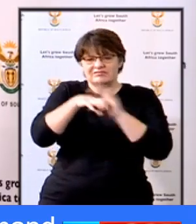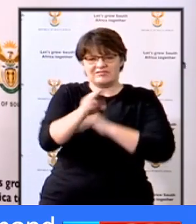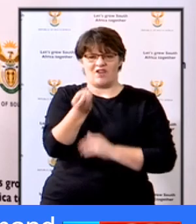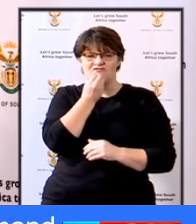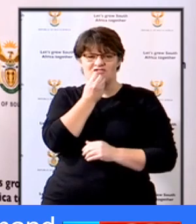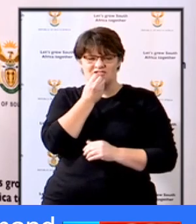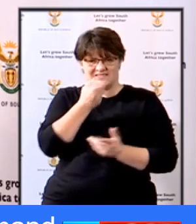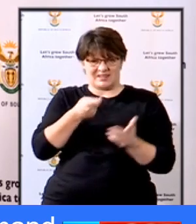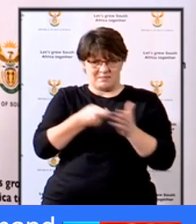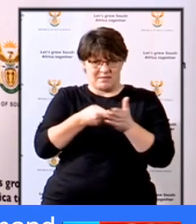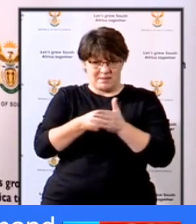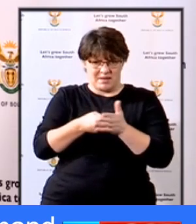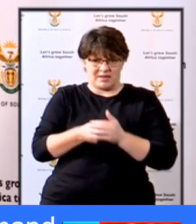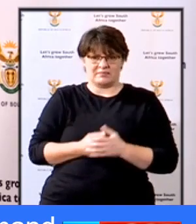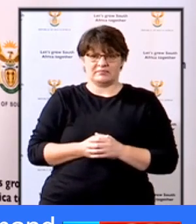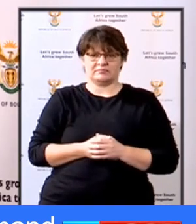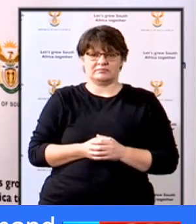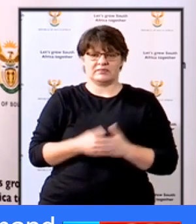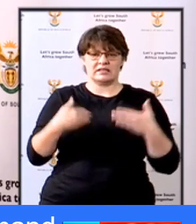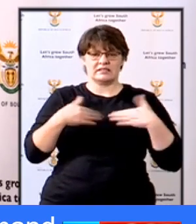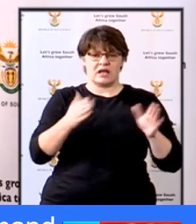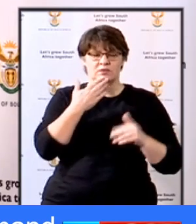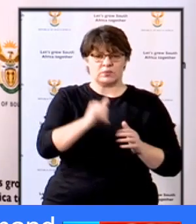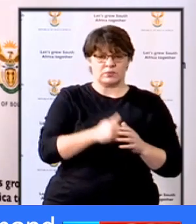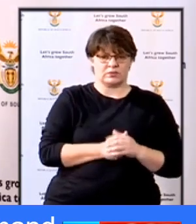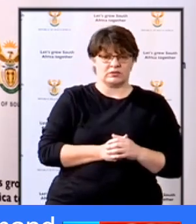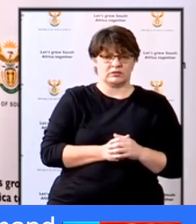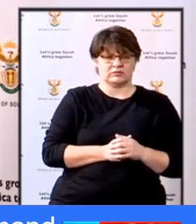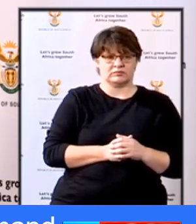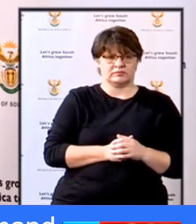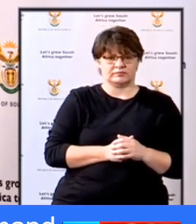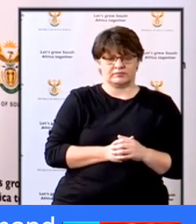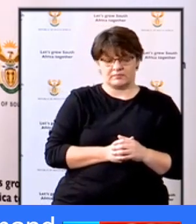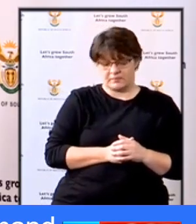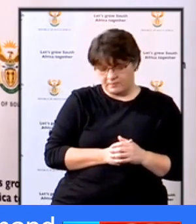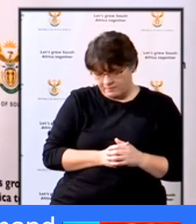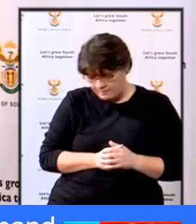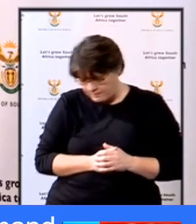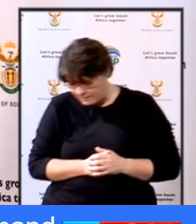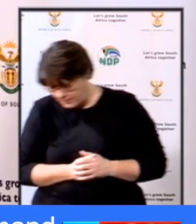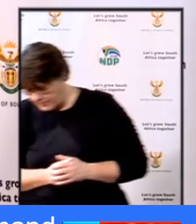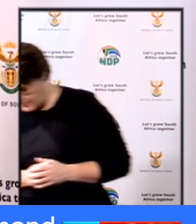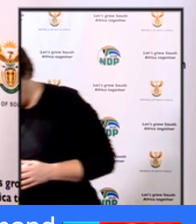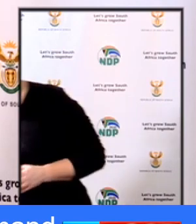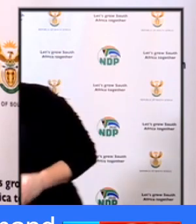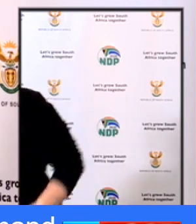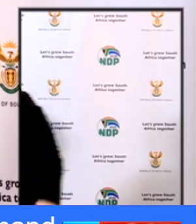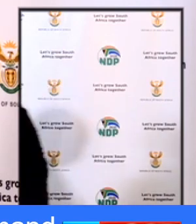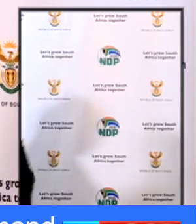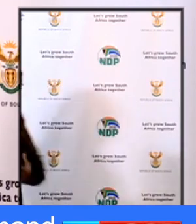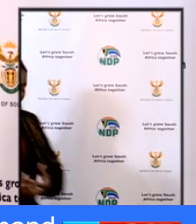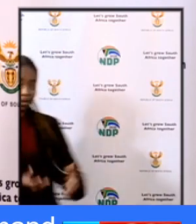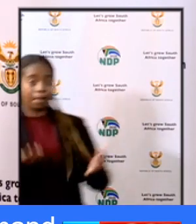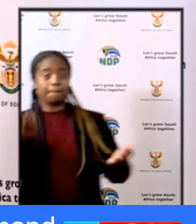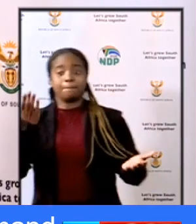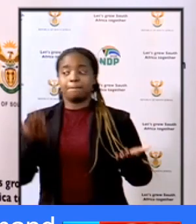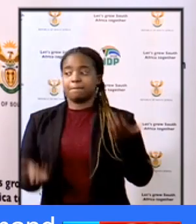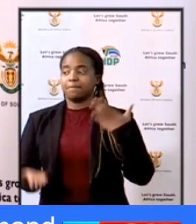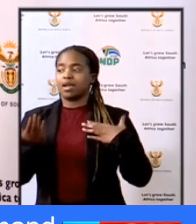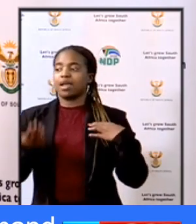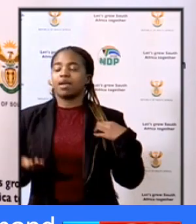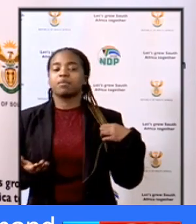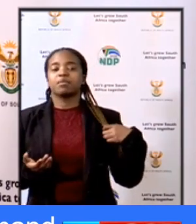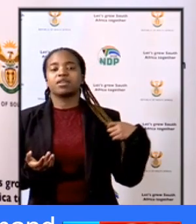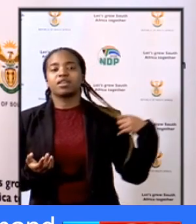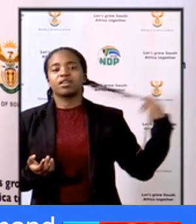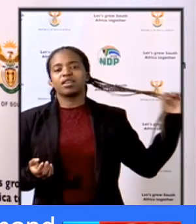Colleagues, who wants to start? Maybe the one of the schools, can we allow the